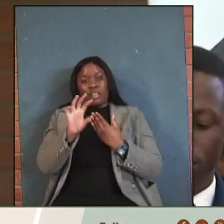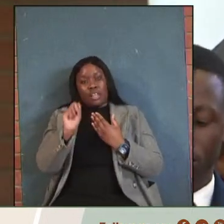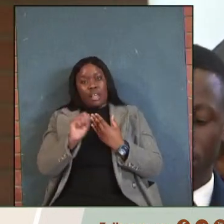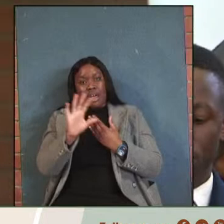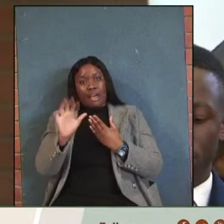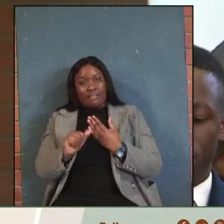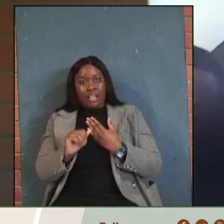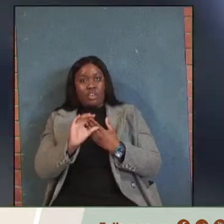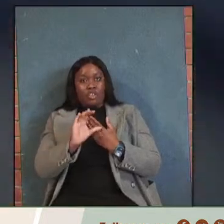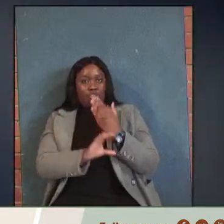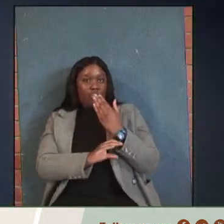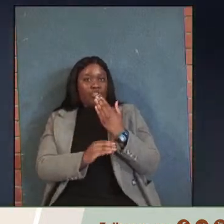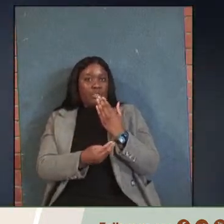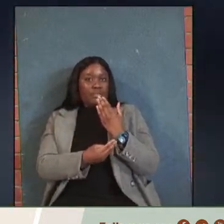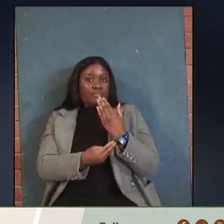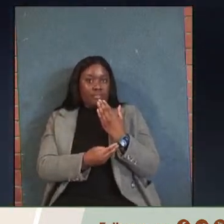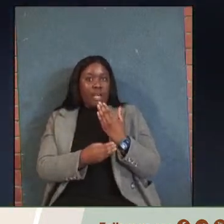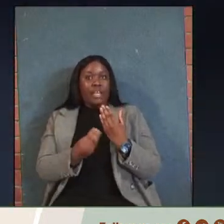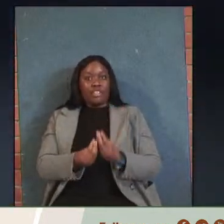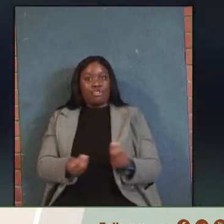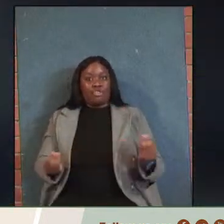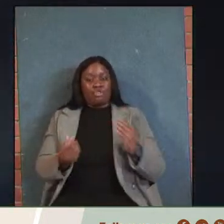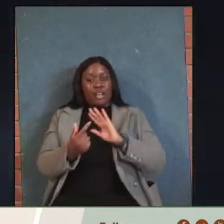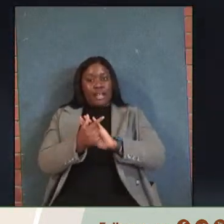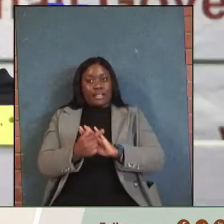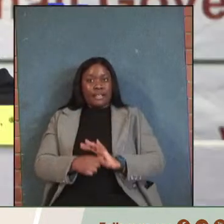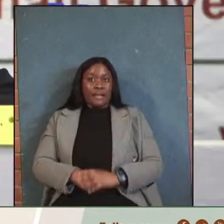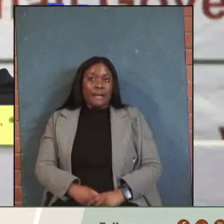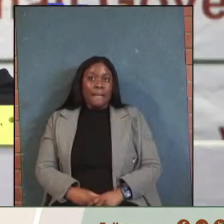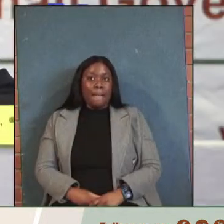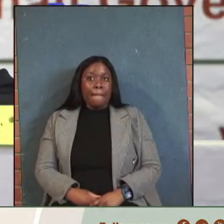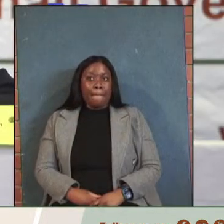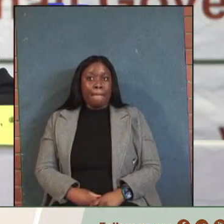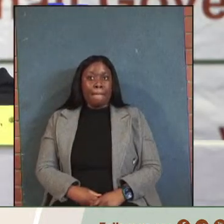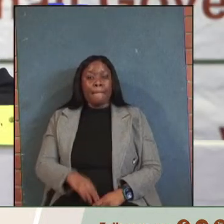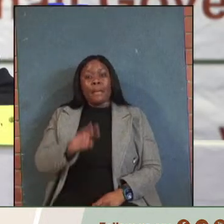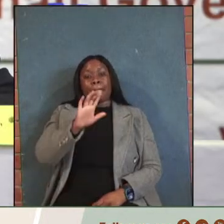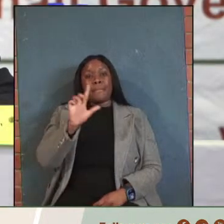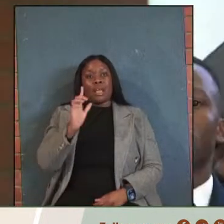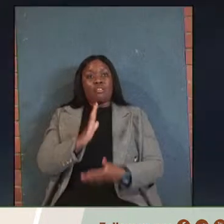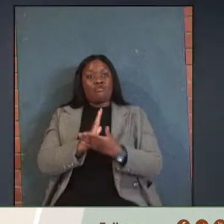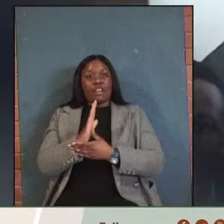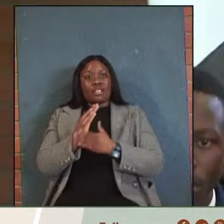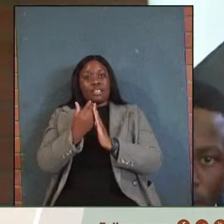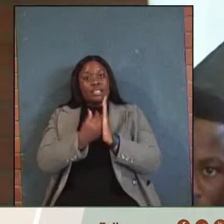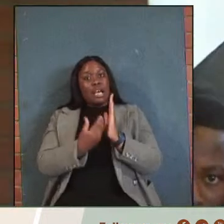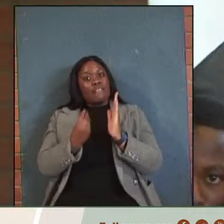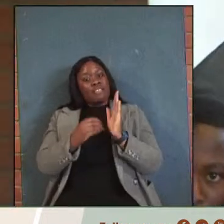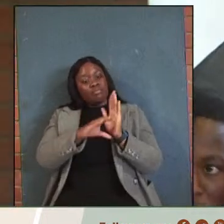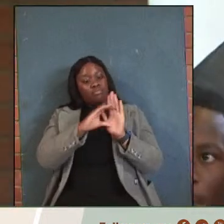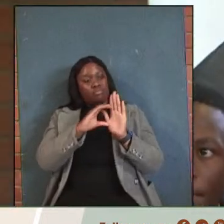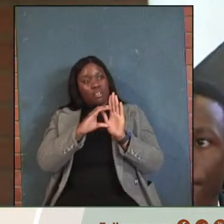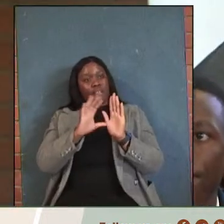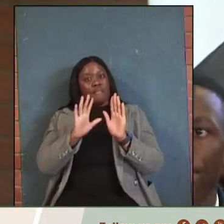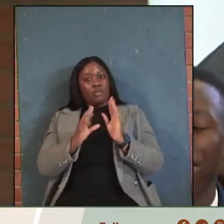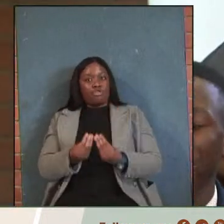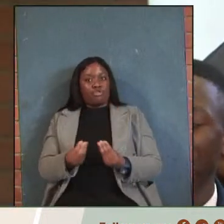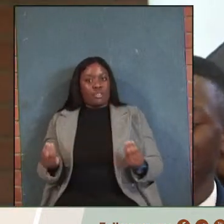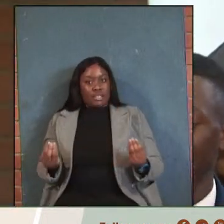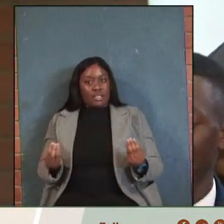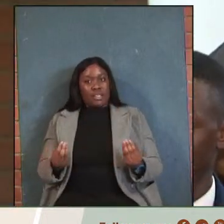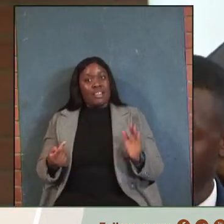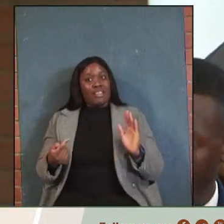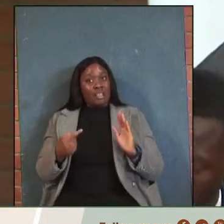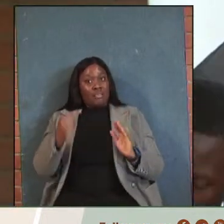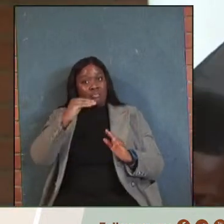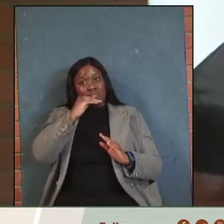Constitution, as well as the Children's Act. The Bill of Rights has a section devoted to children, and that does not mean